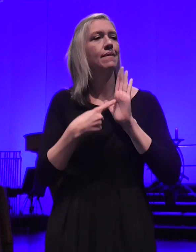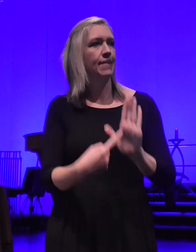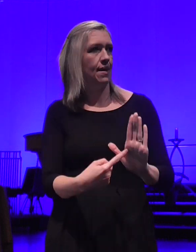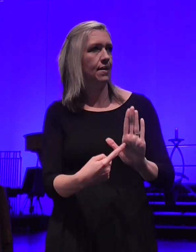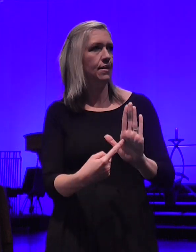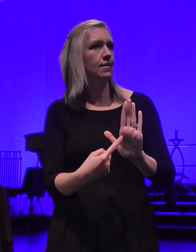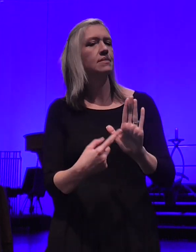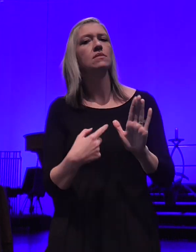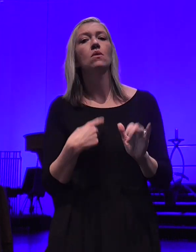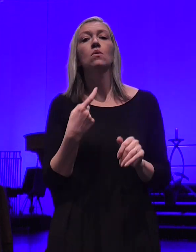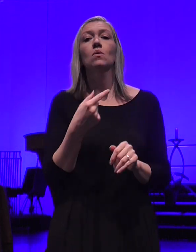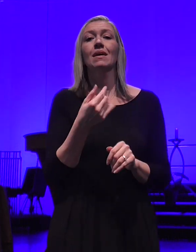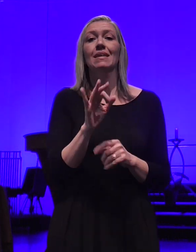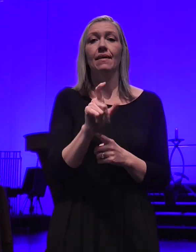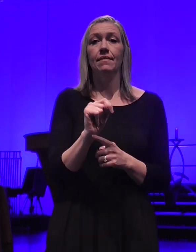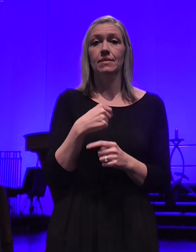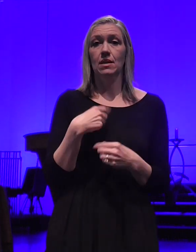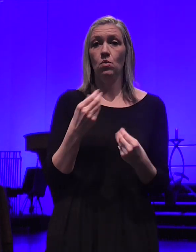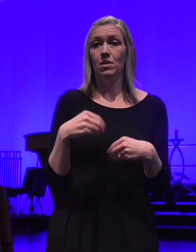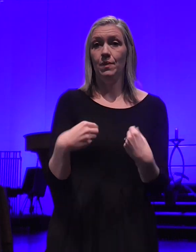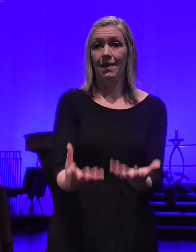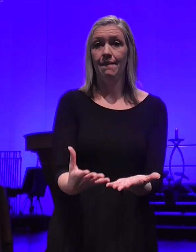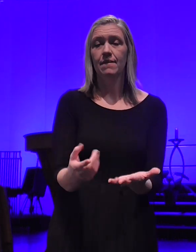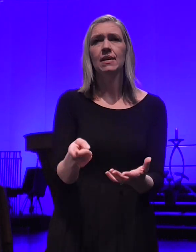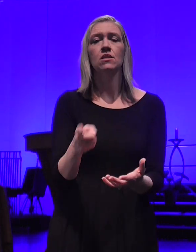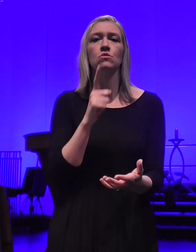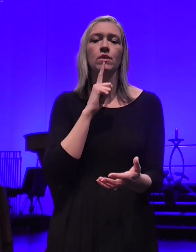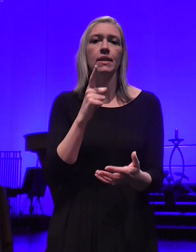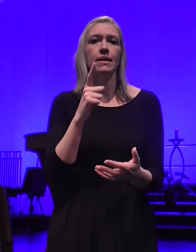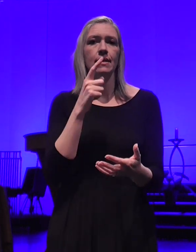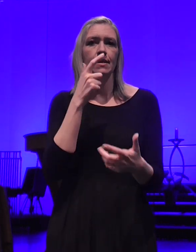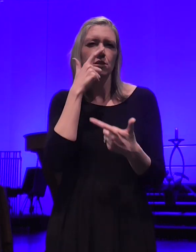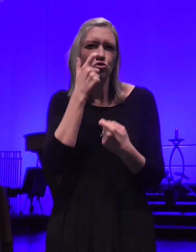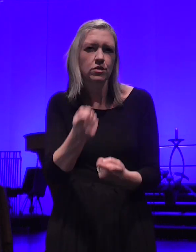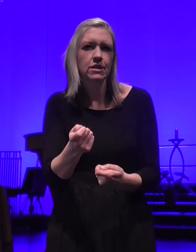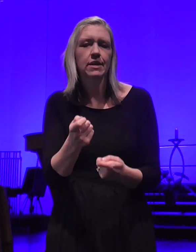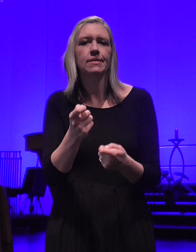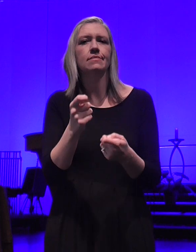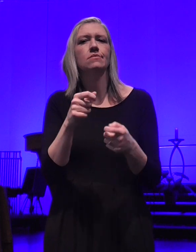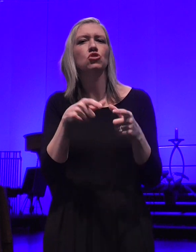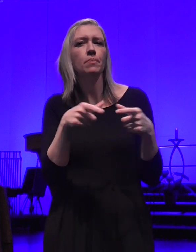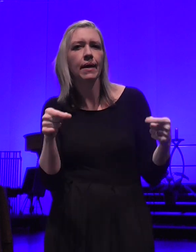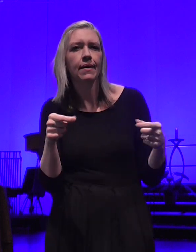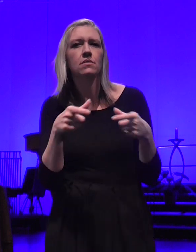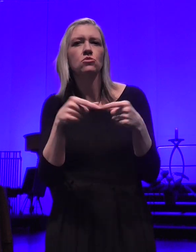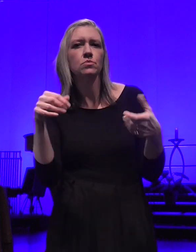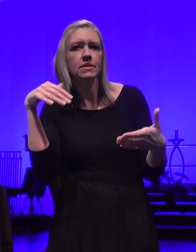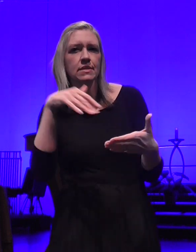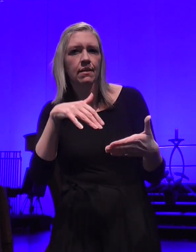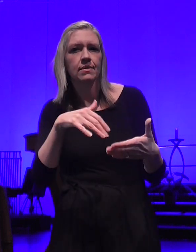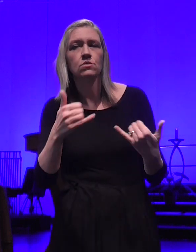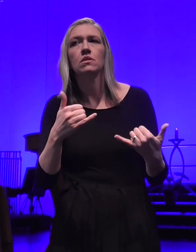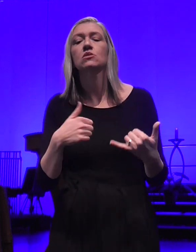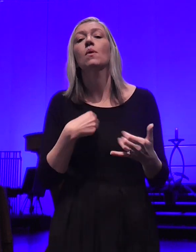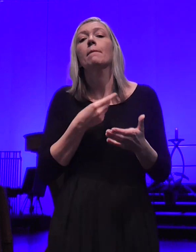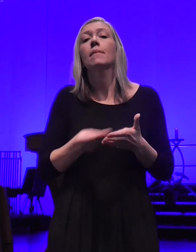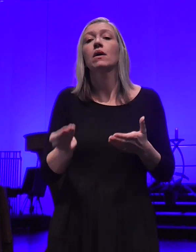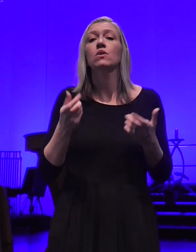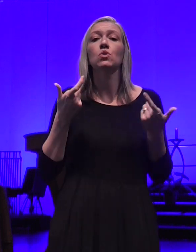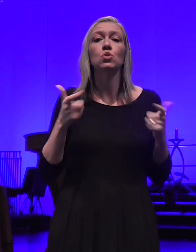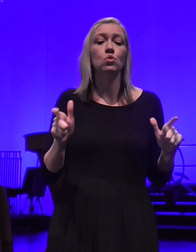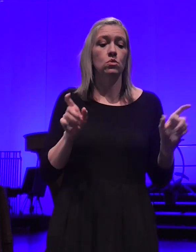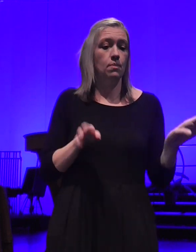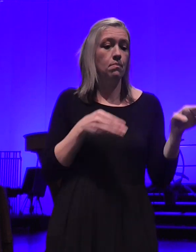I thought that I could give him is he's into Japan and Japanese studies right now, and so I bought a huge box of